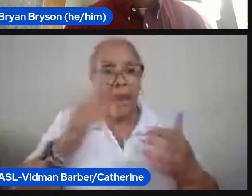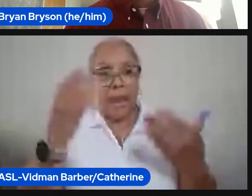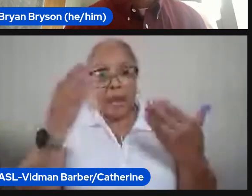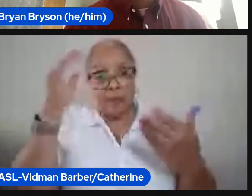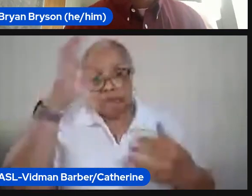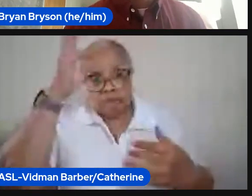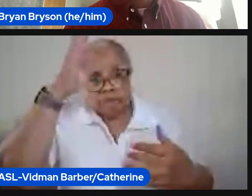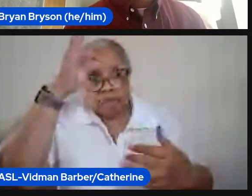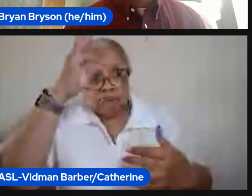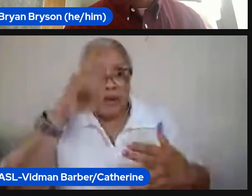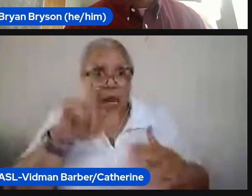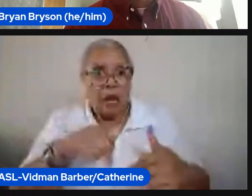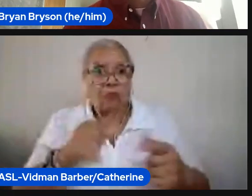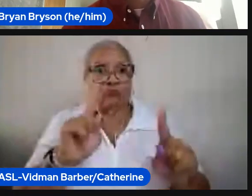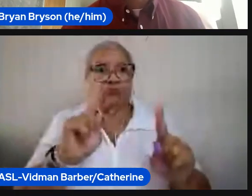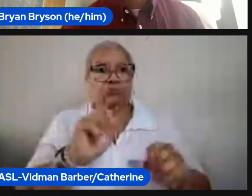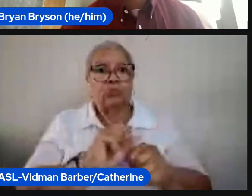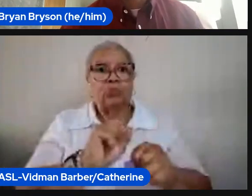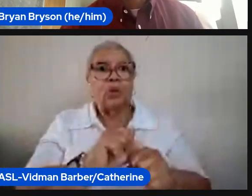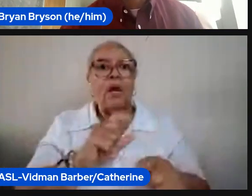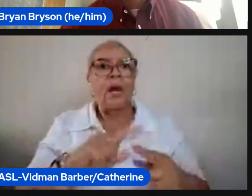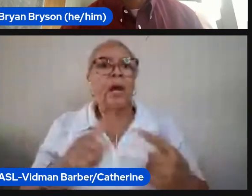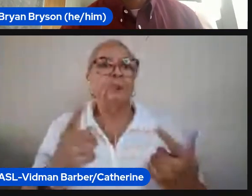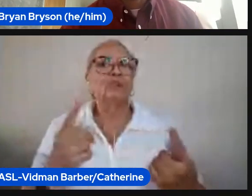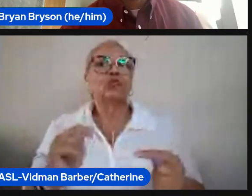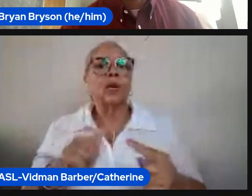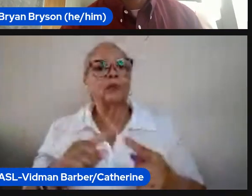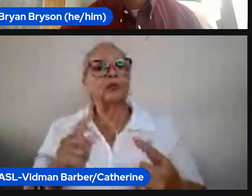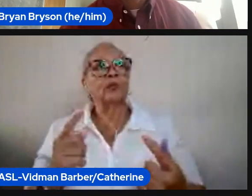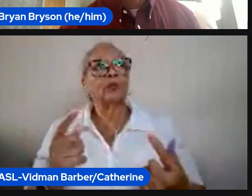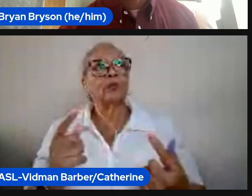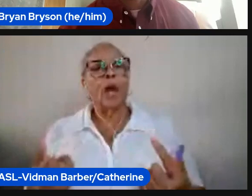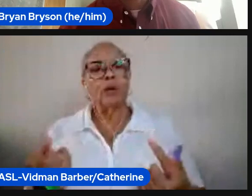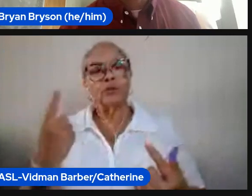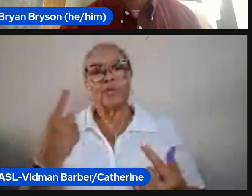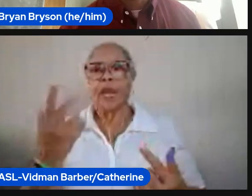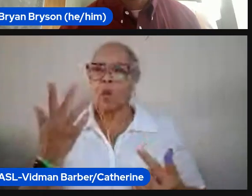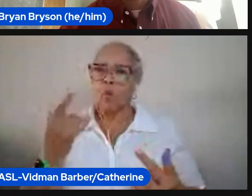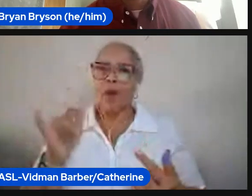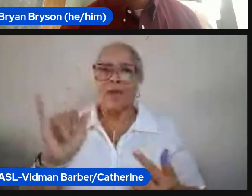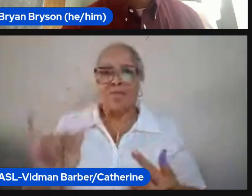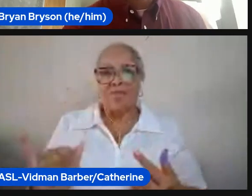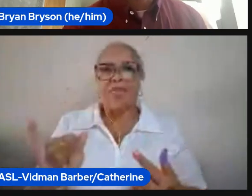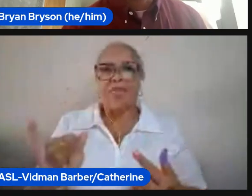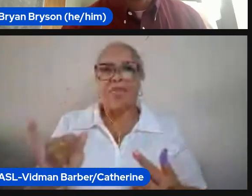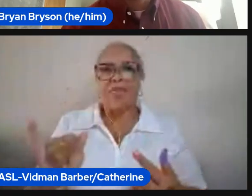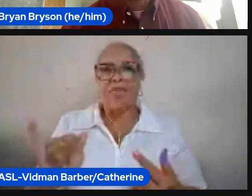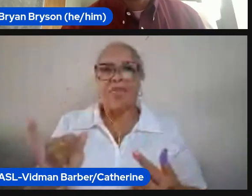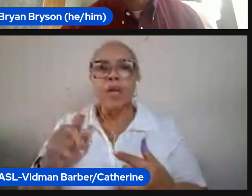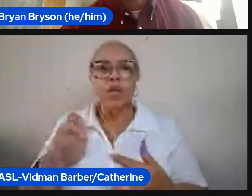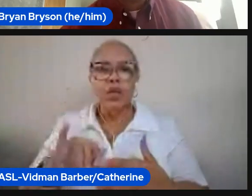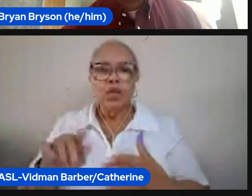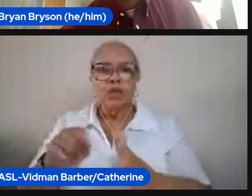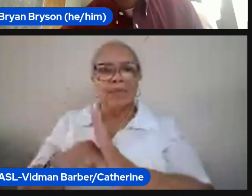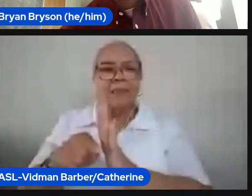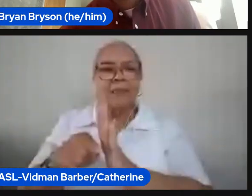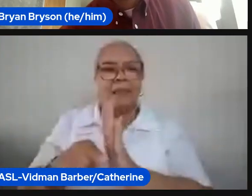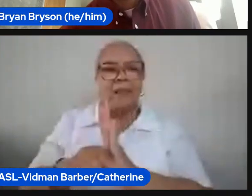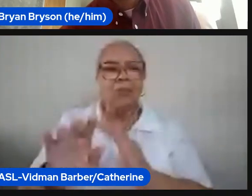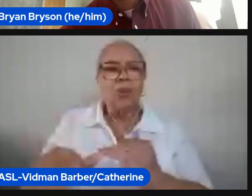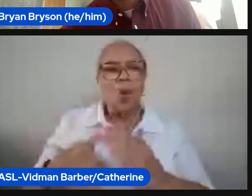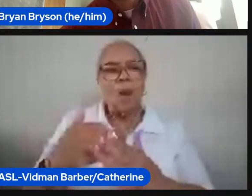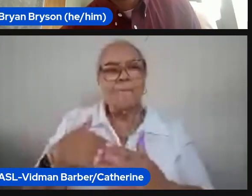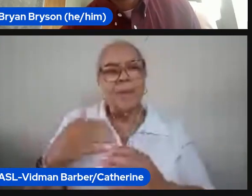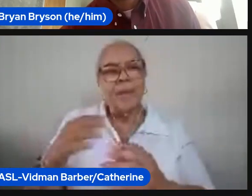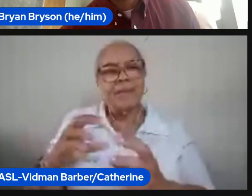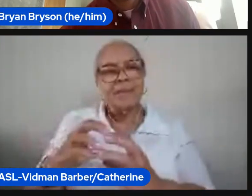right? Versus, I'm trying to understand why this small molecule I developed killed all my cells. Well, maybe